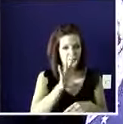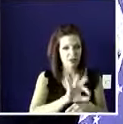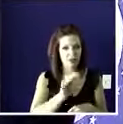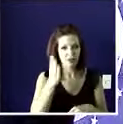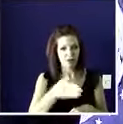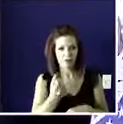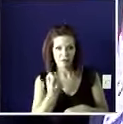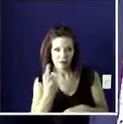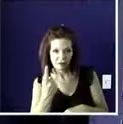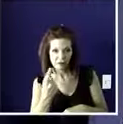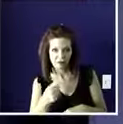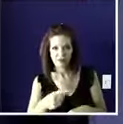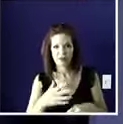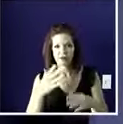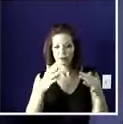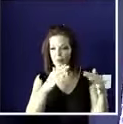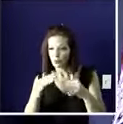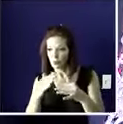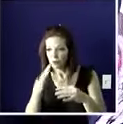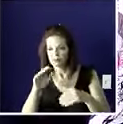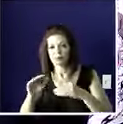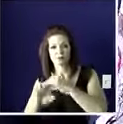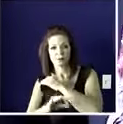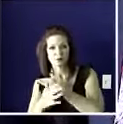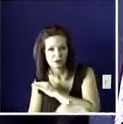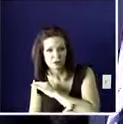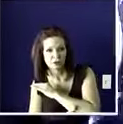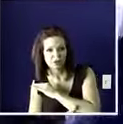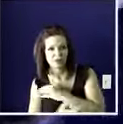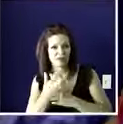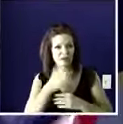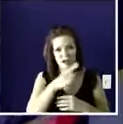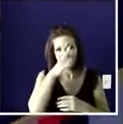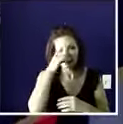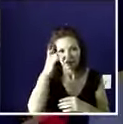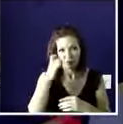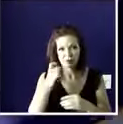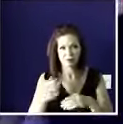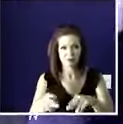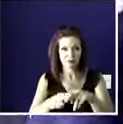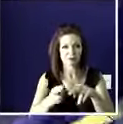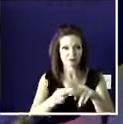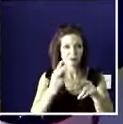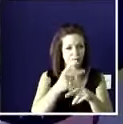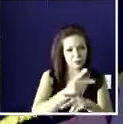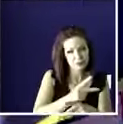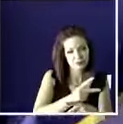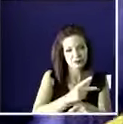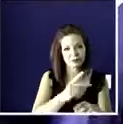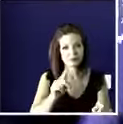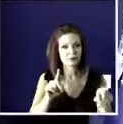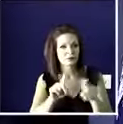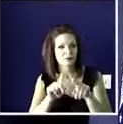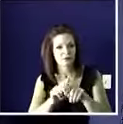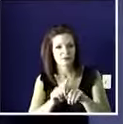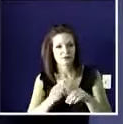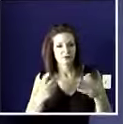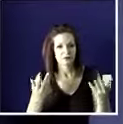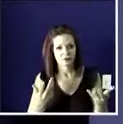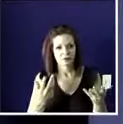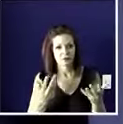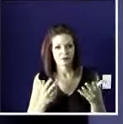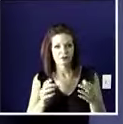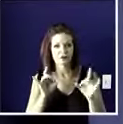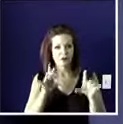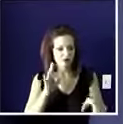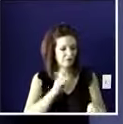and summers that are hotter than the last. Now, in these trying times, is it the material losses that makes us suffer the greatest? Just